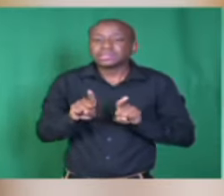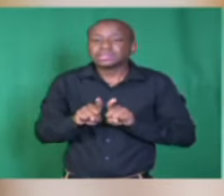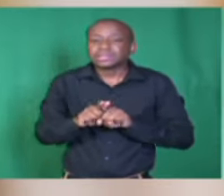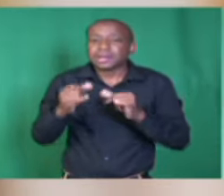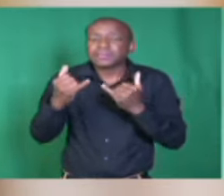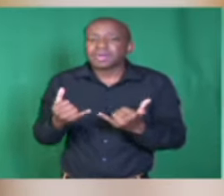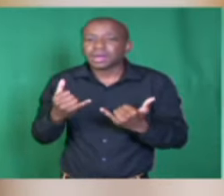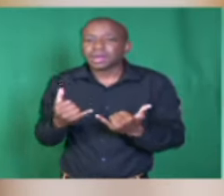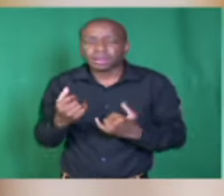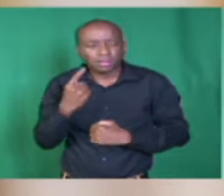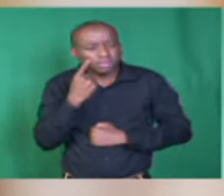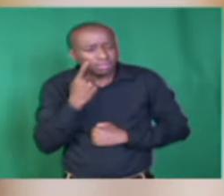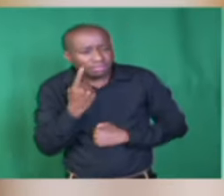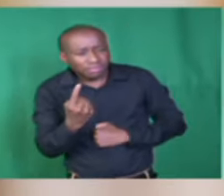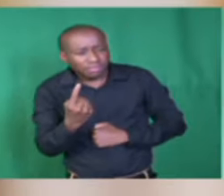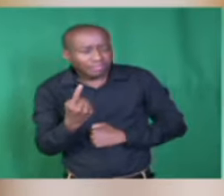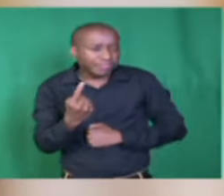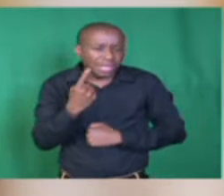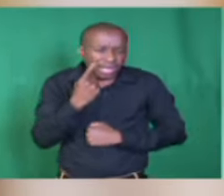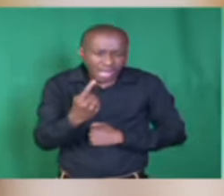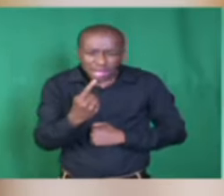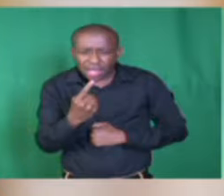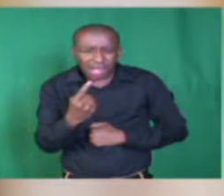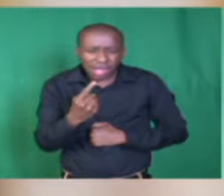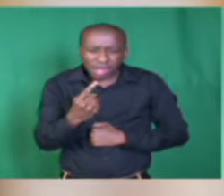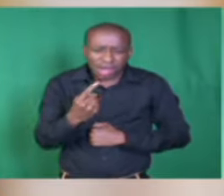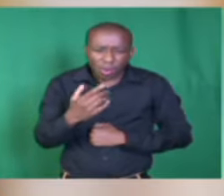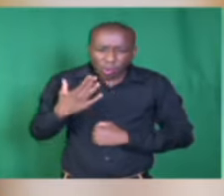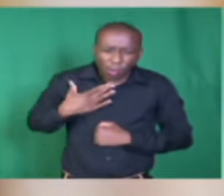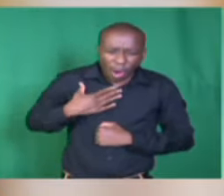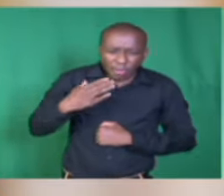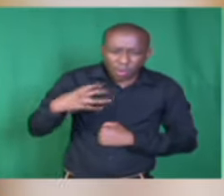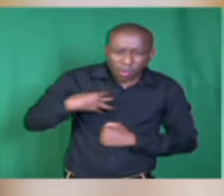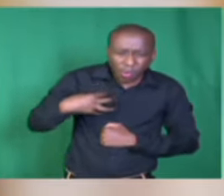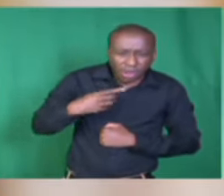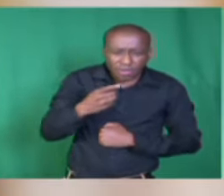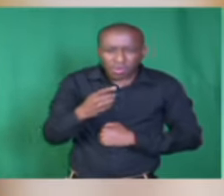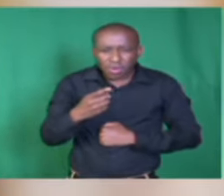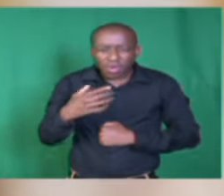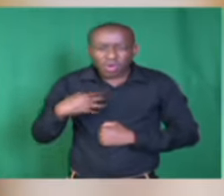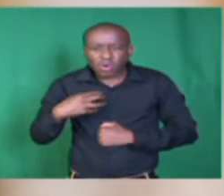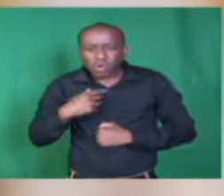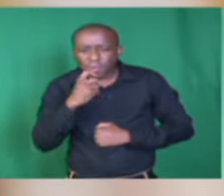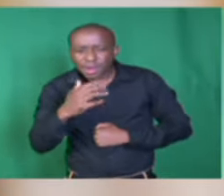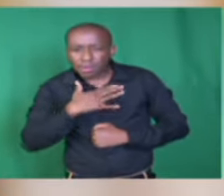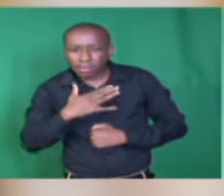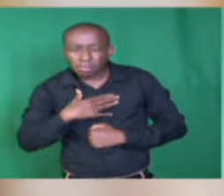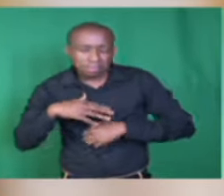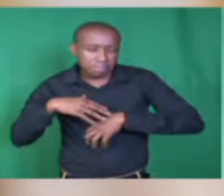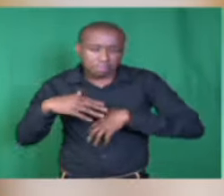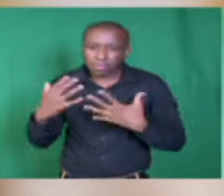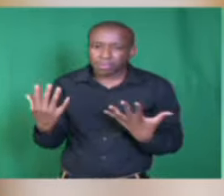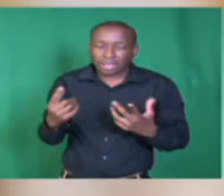won't even tell if this one was my husband and that one was my wife. You will just be